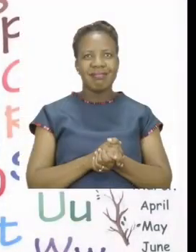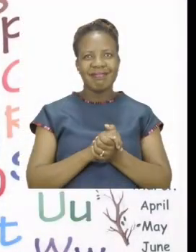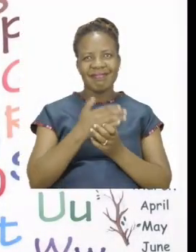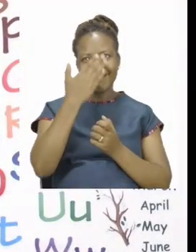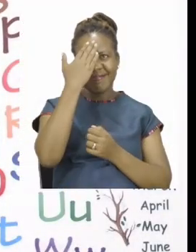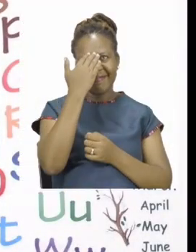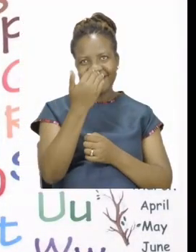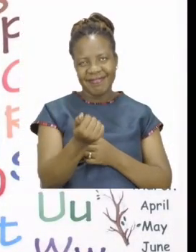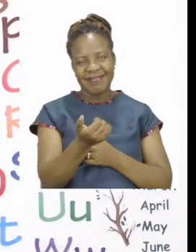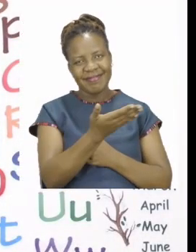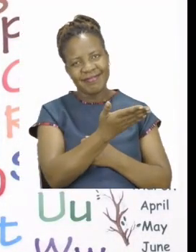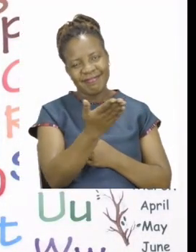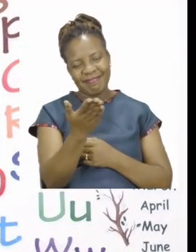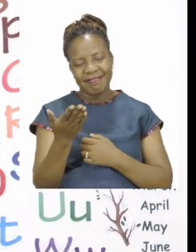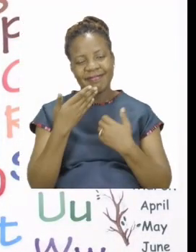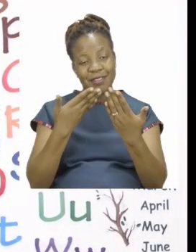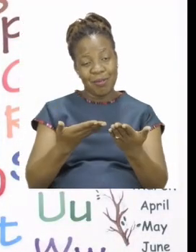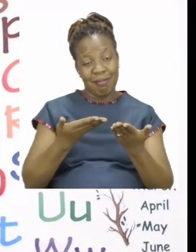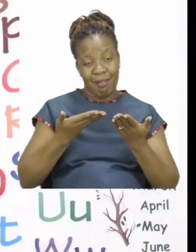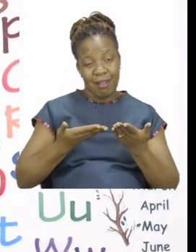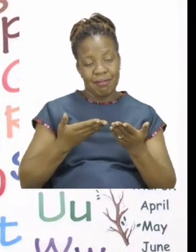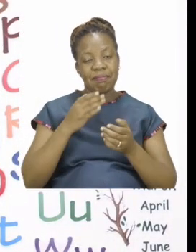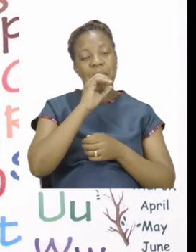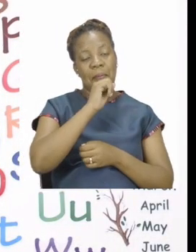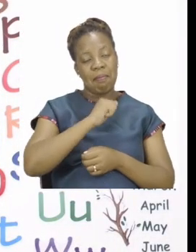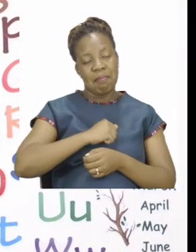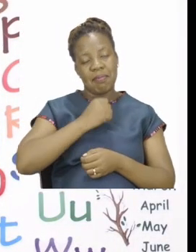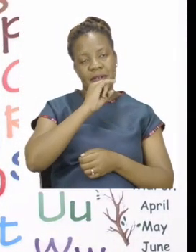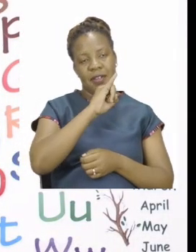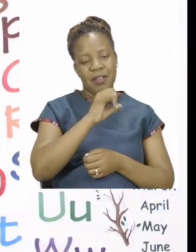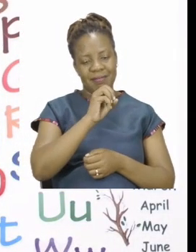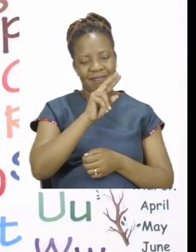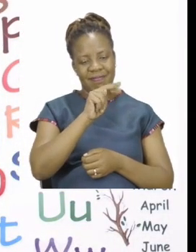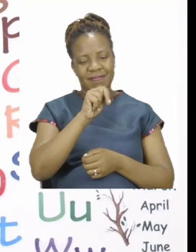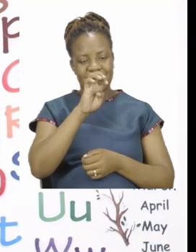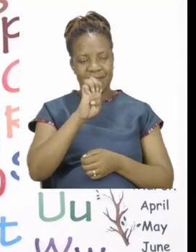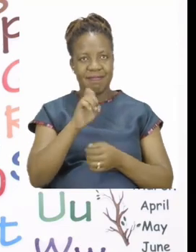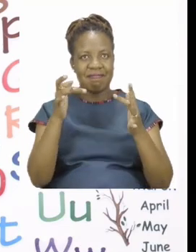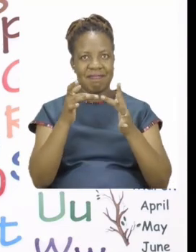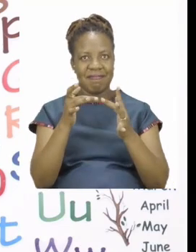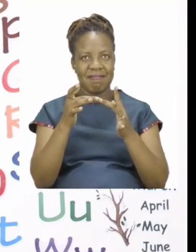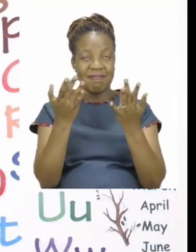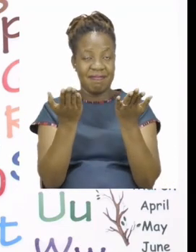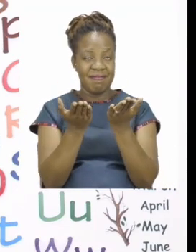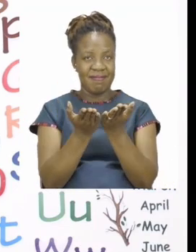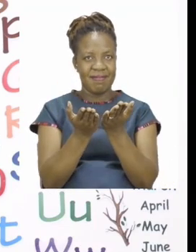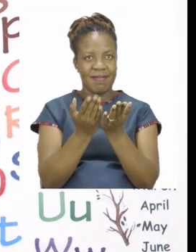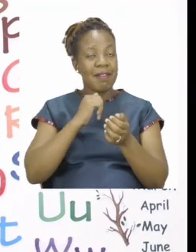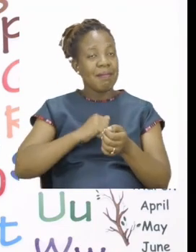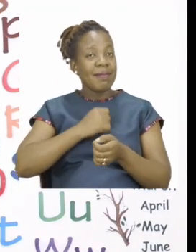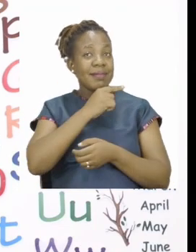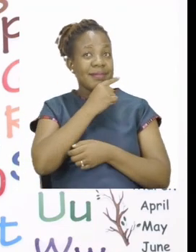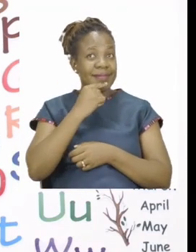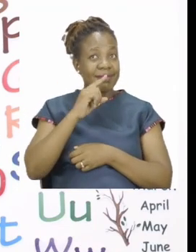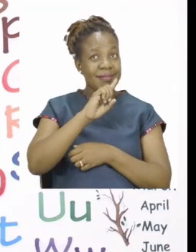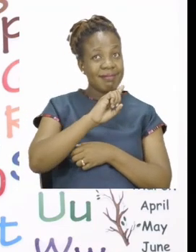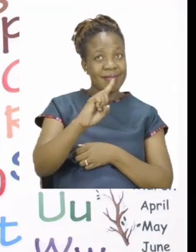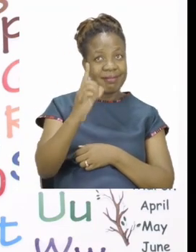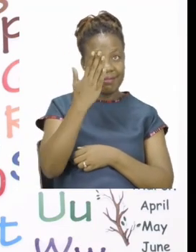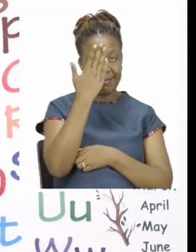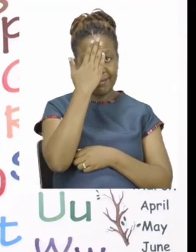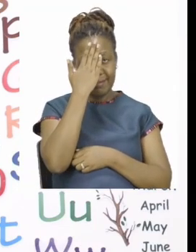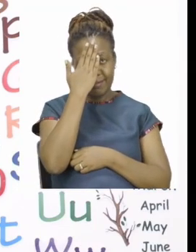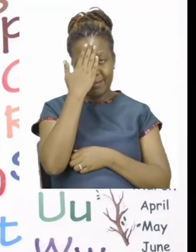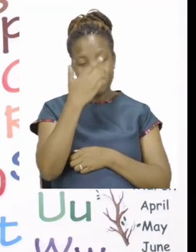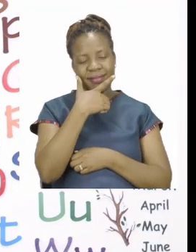Hello everyone and welcome to My Zone Online School. My name is Teacher Mutsa and thank you so much